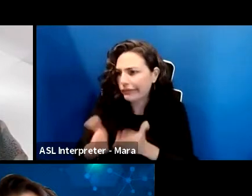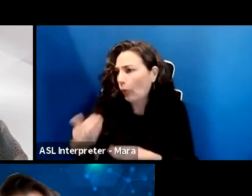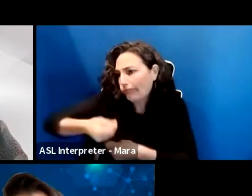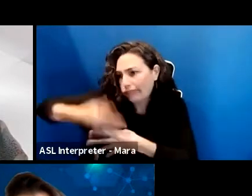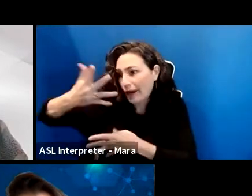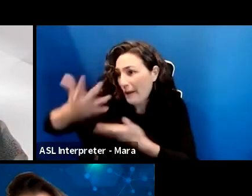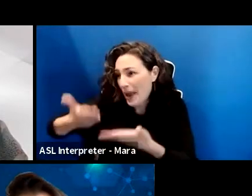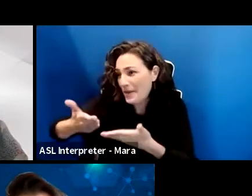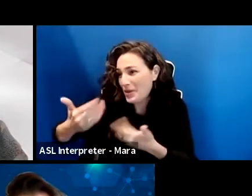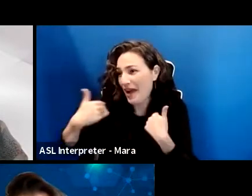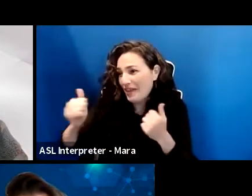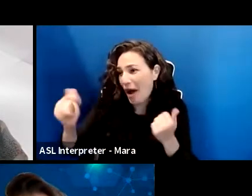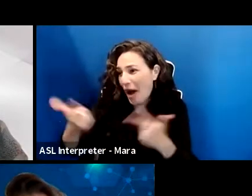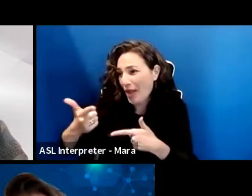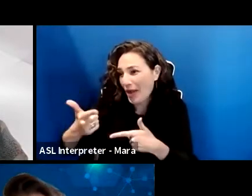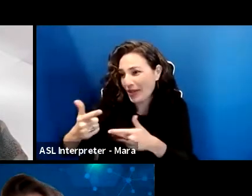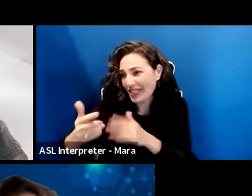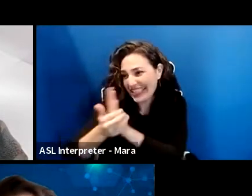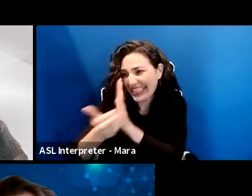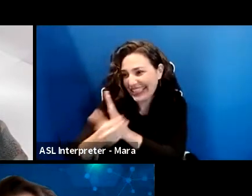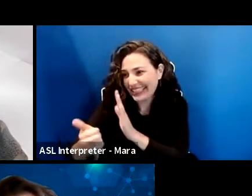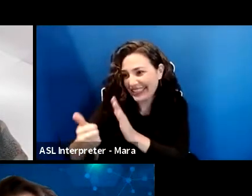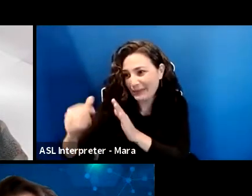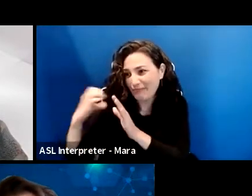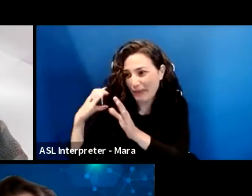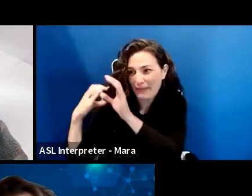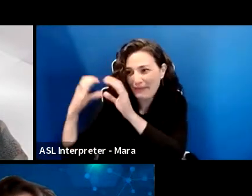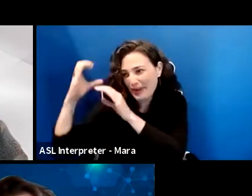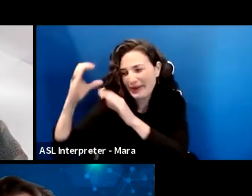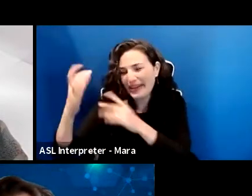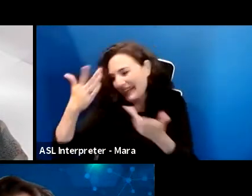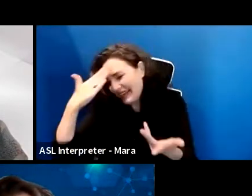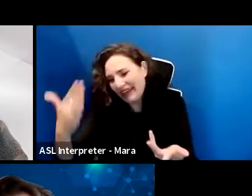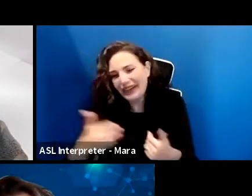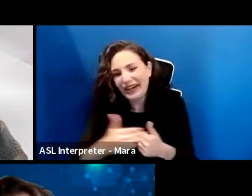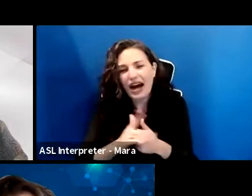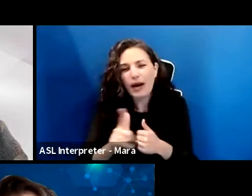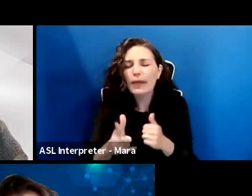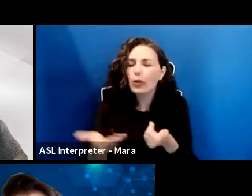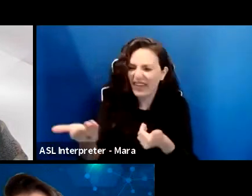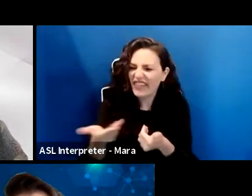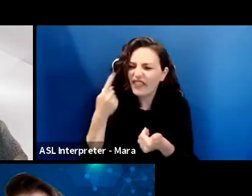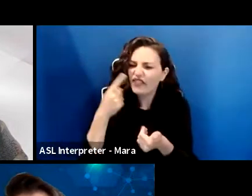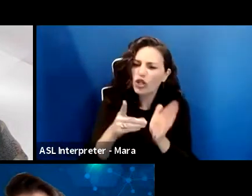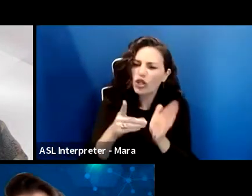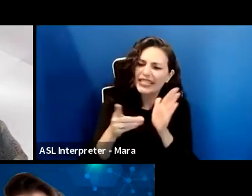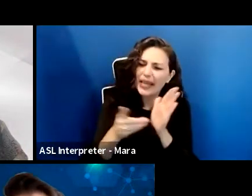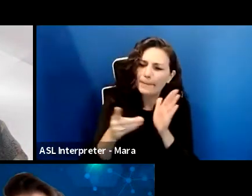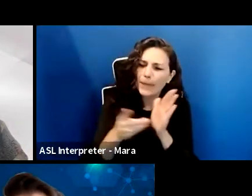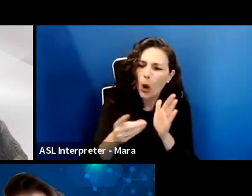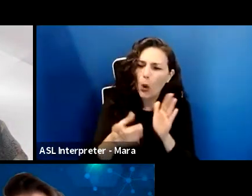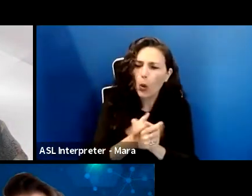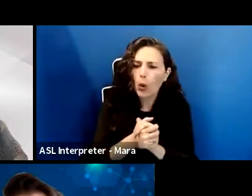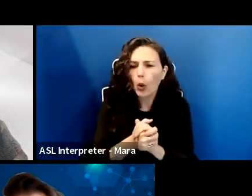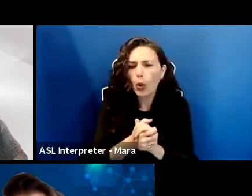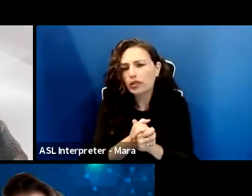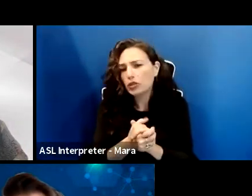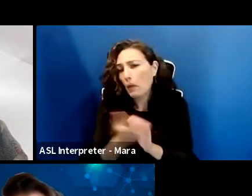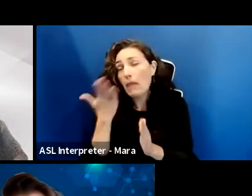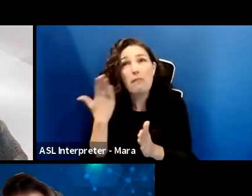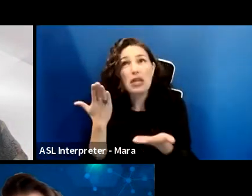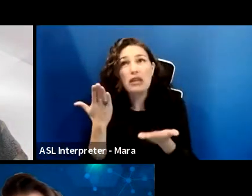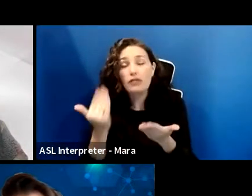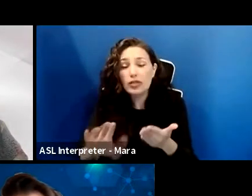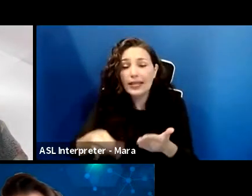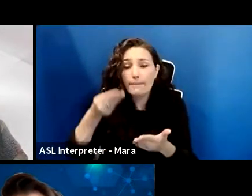wear all of those hats sometimes. Micro is great for demo purposes. If you want to submit it for Academy Award consideration, you can